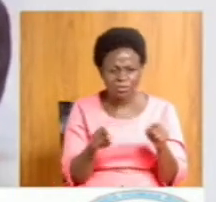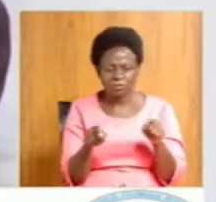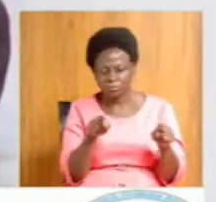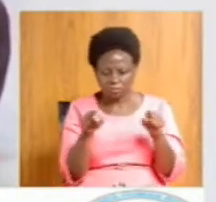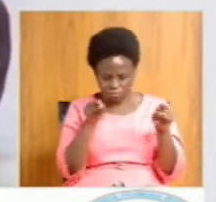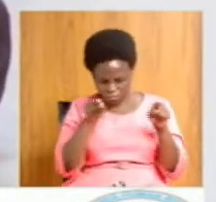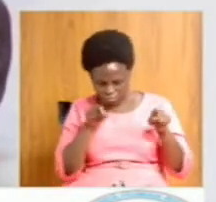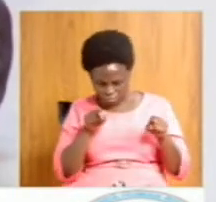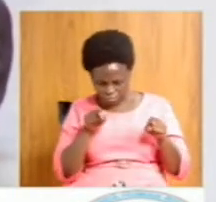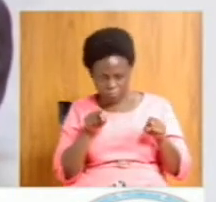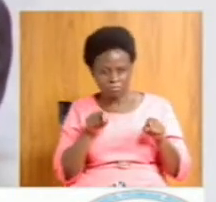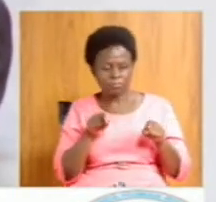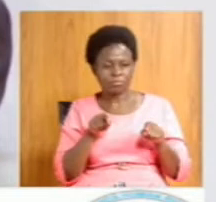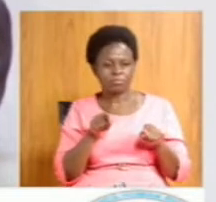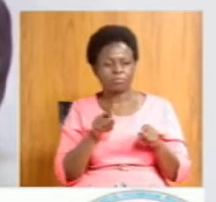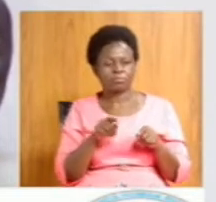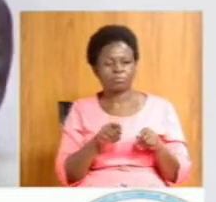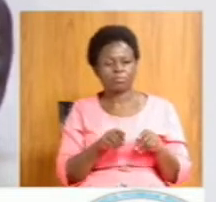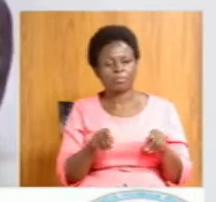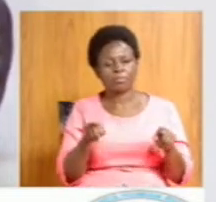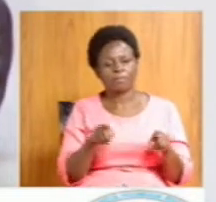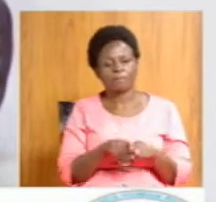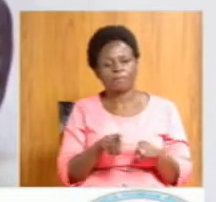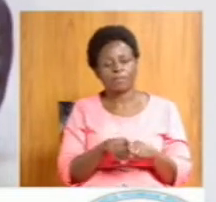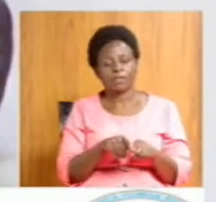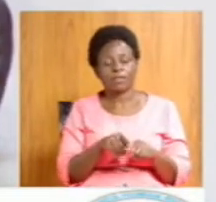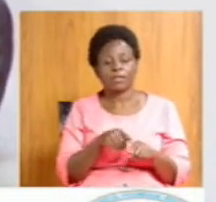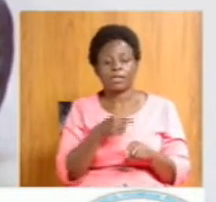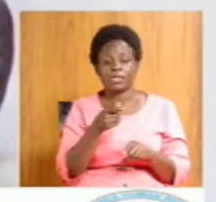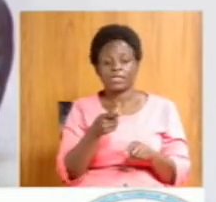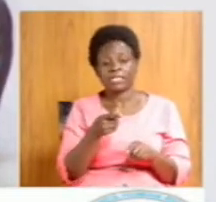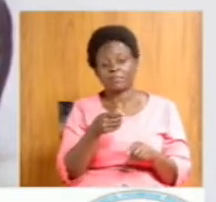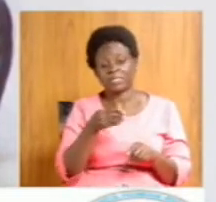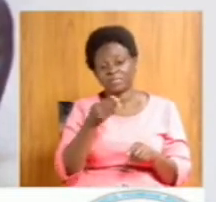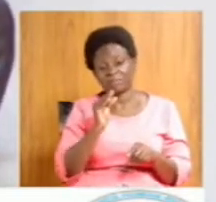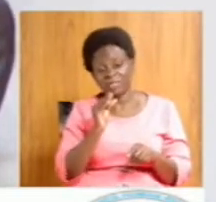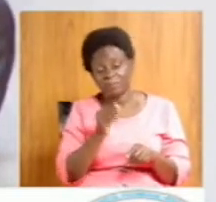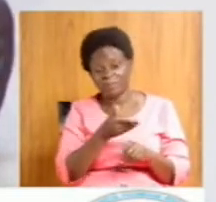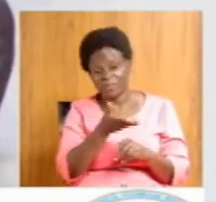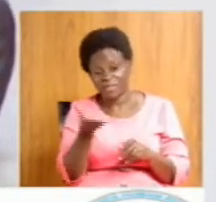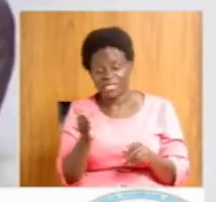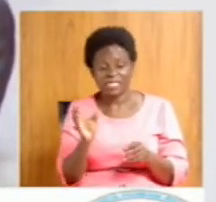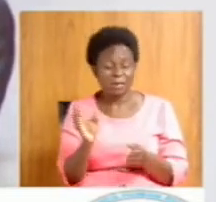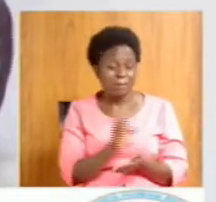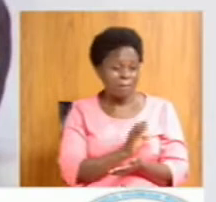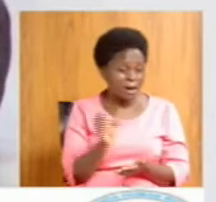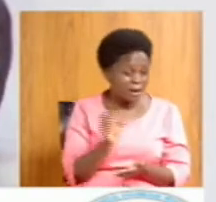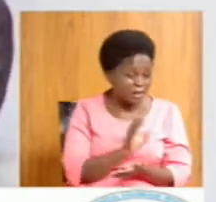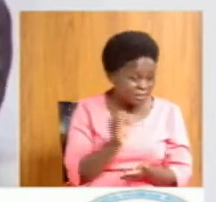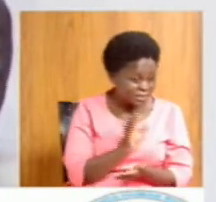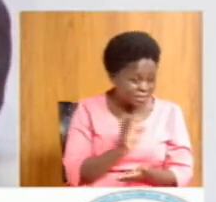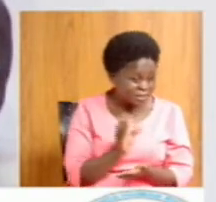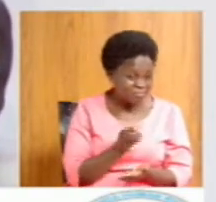those factors and there was an uptick in the beverages sector even though the bars and other things are closed of